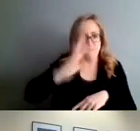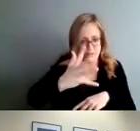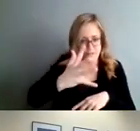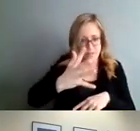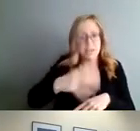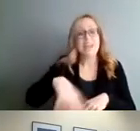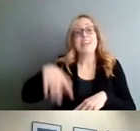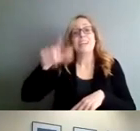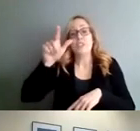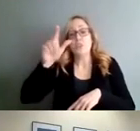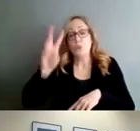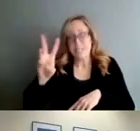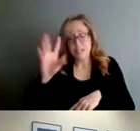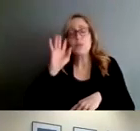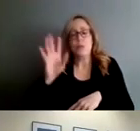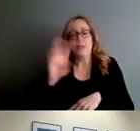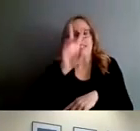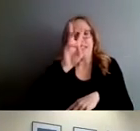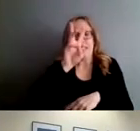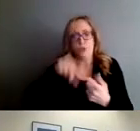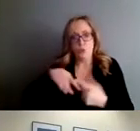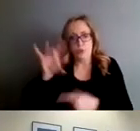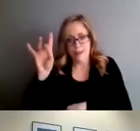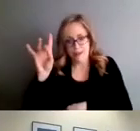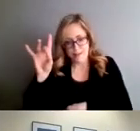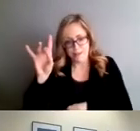grades 6 through 8. And then certainly April